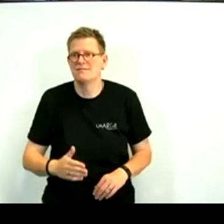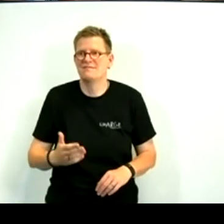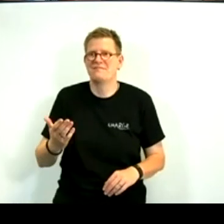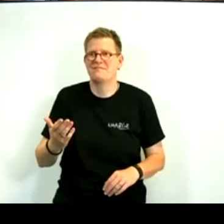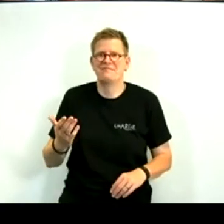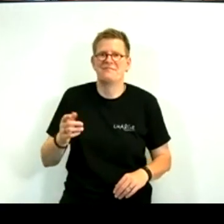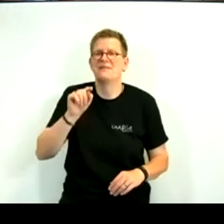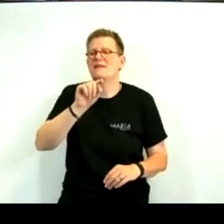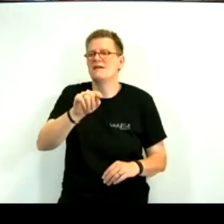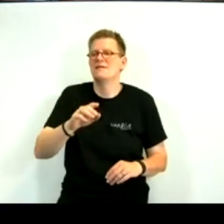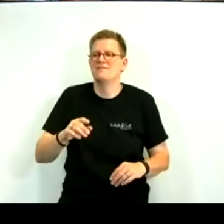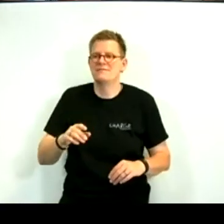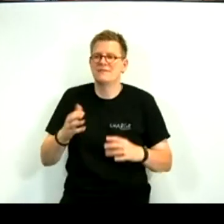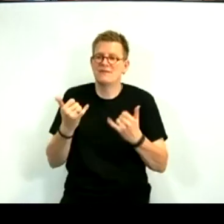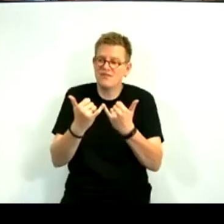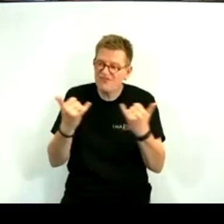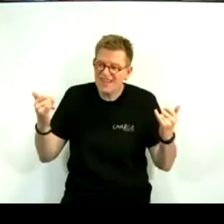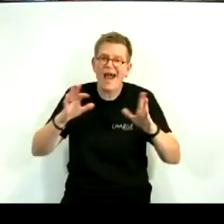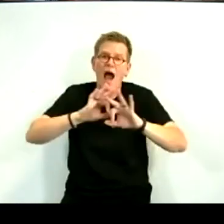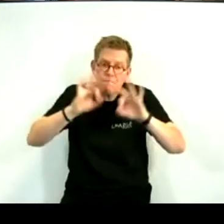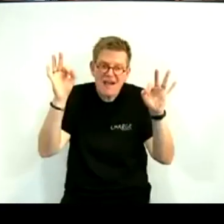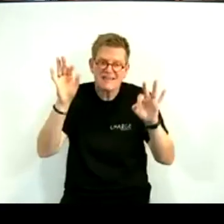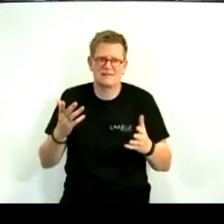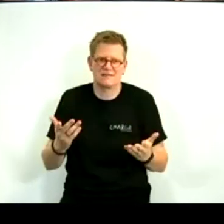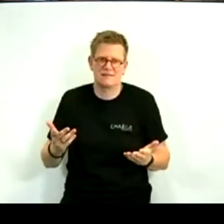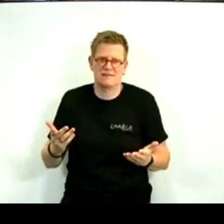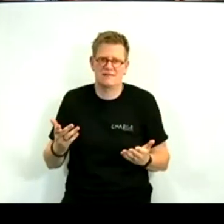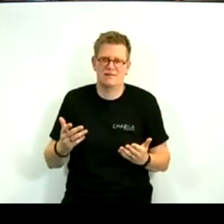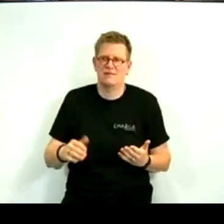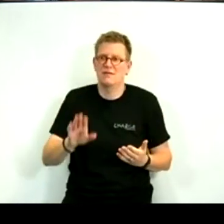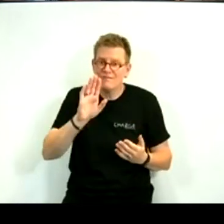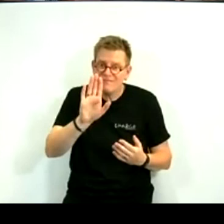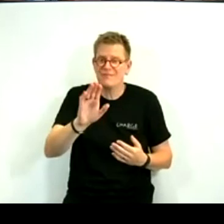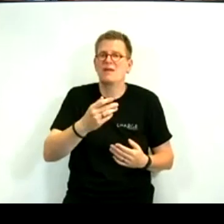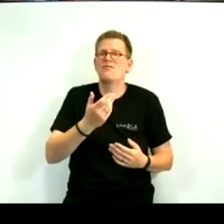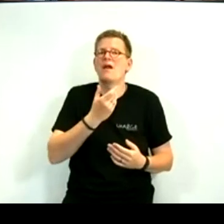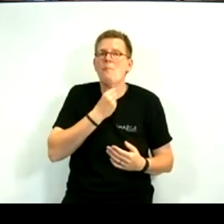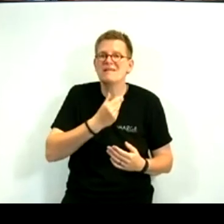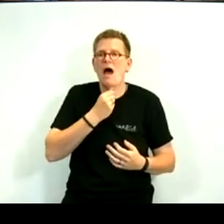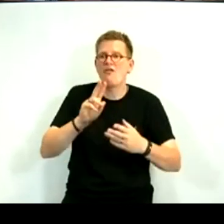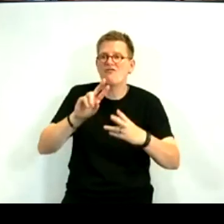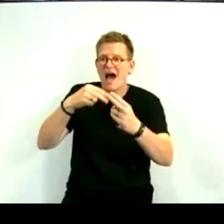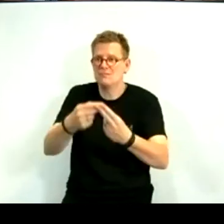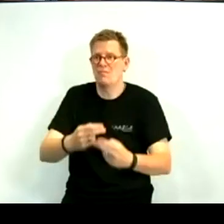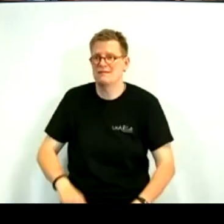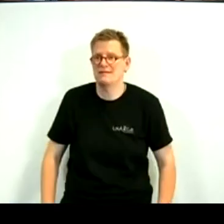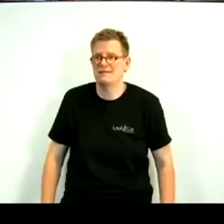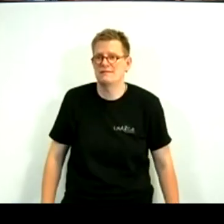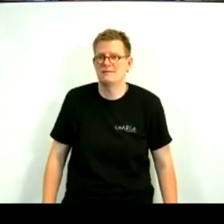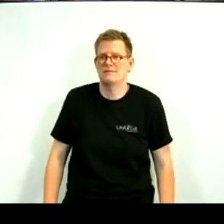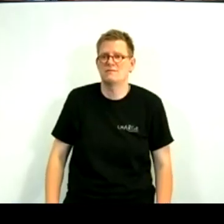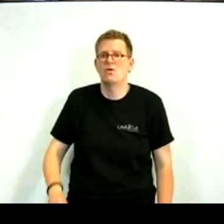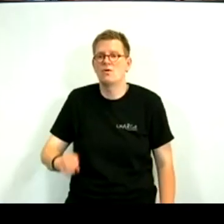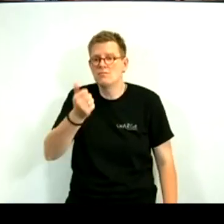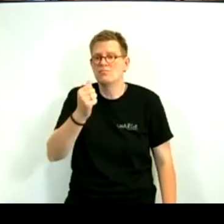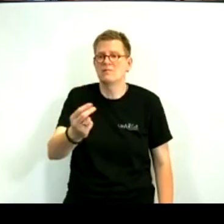for their needs. And that's really important. These children are not idiots.